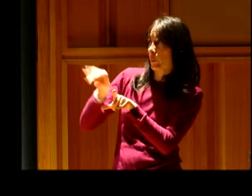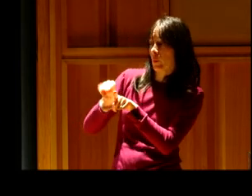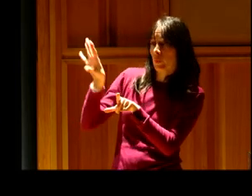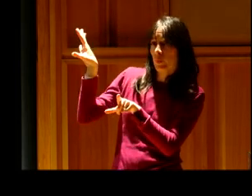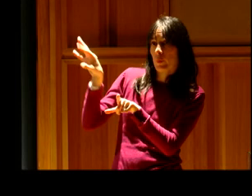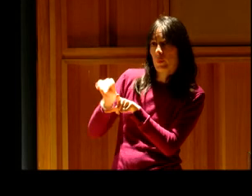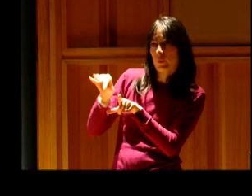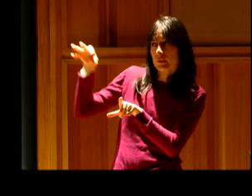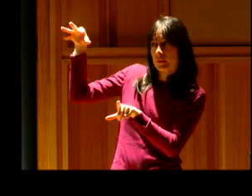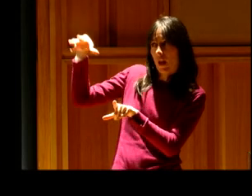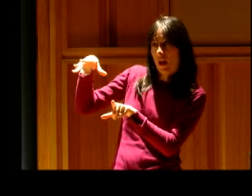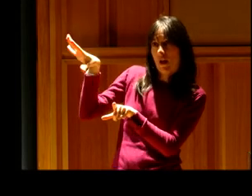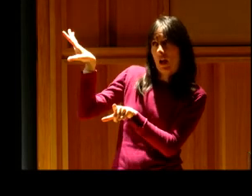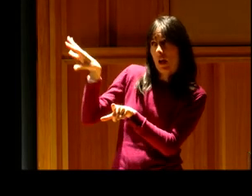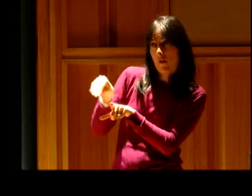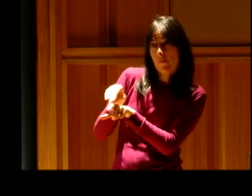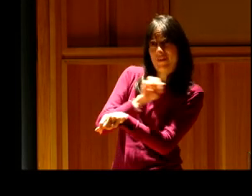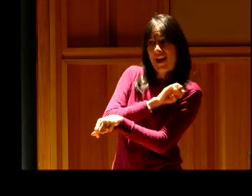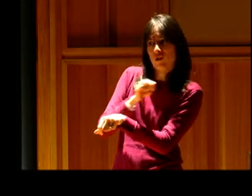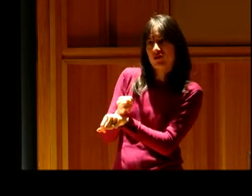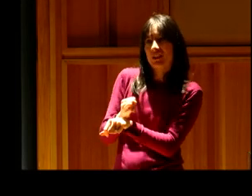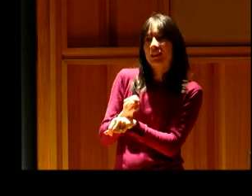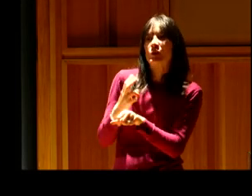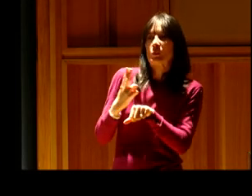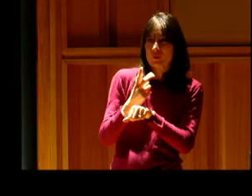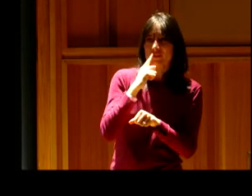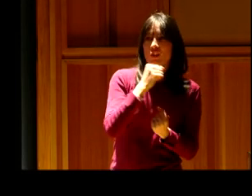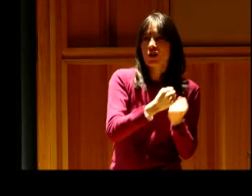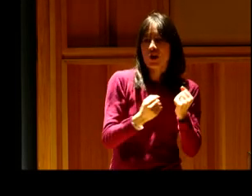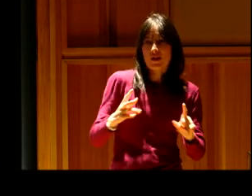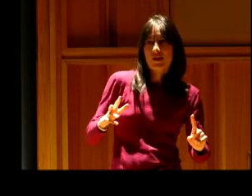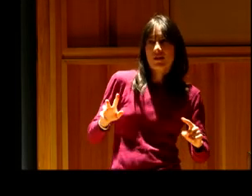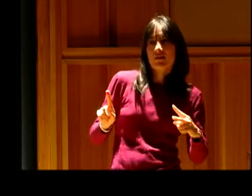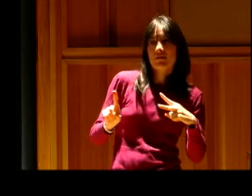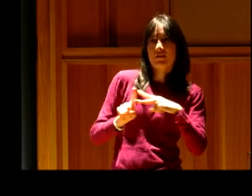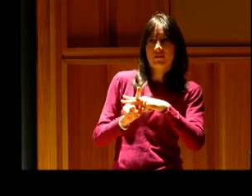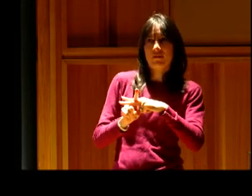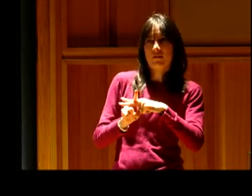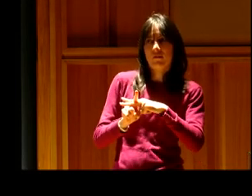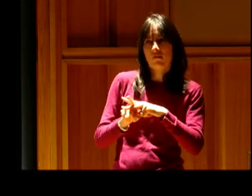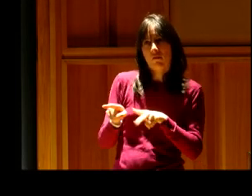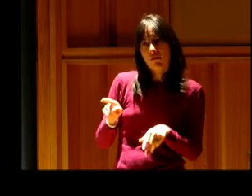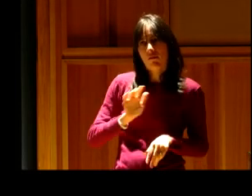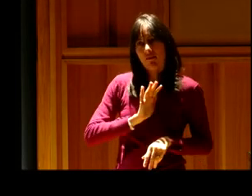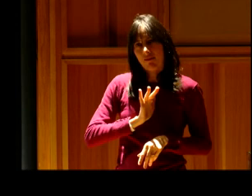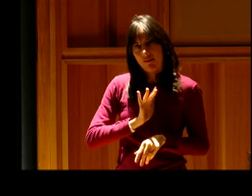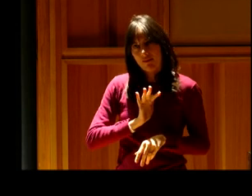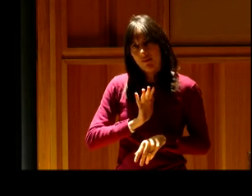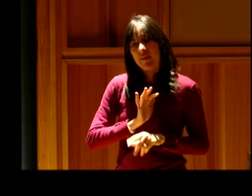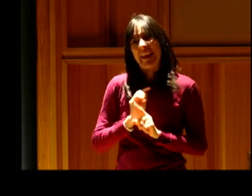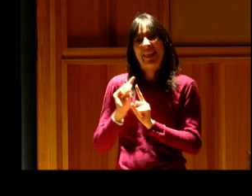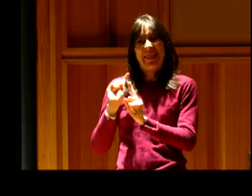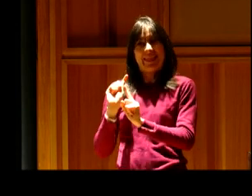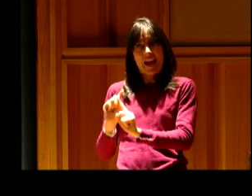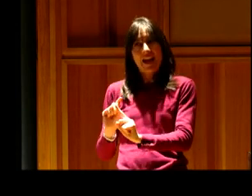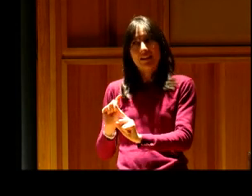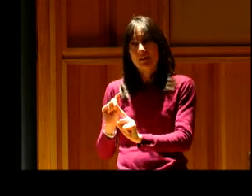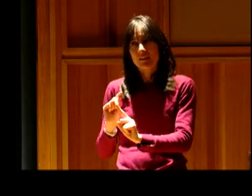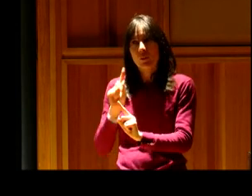cars. This is a thing of beauty in a carbon-constrained world. This is the type of